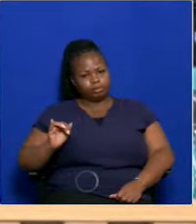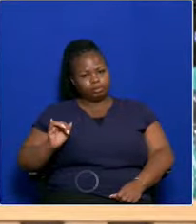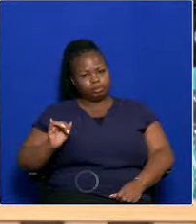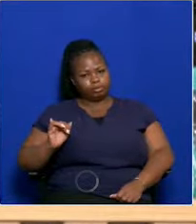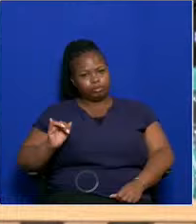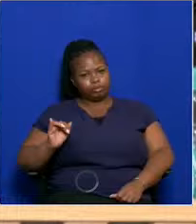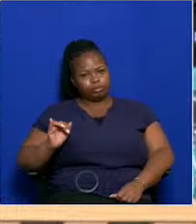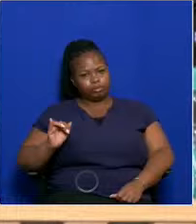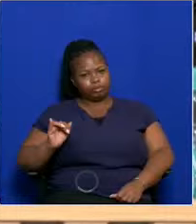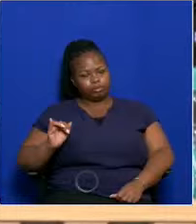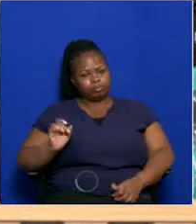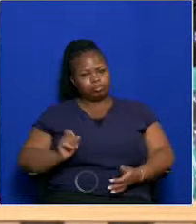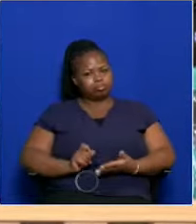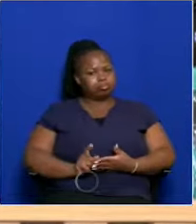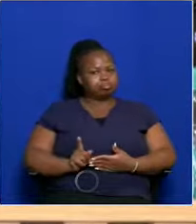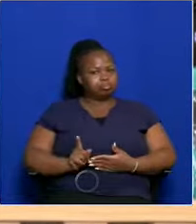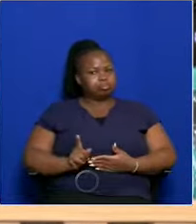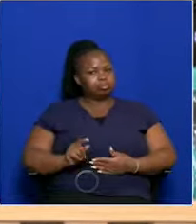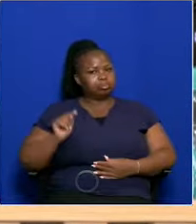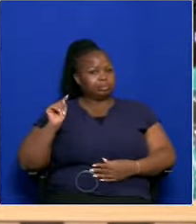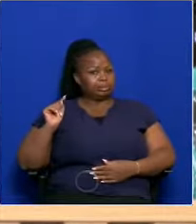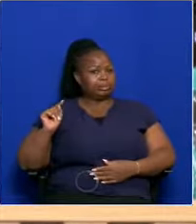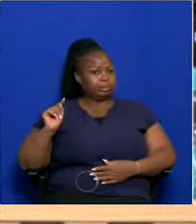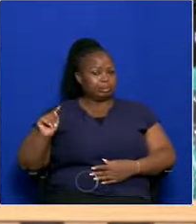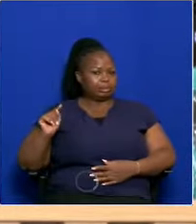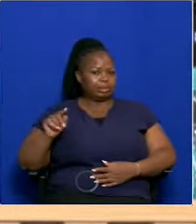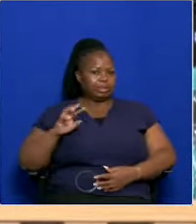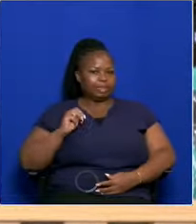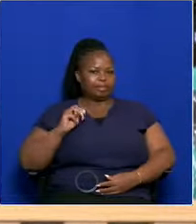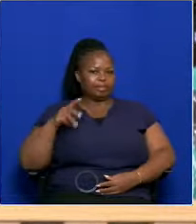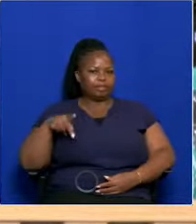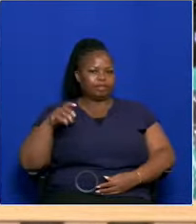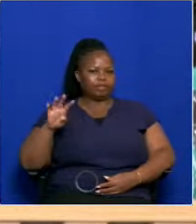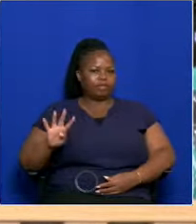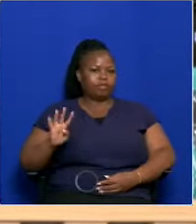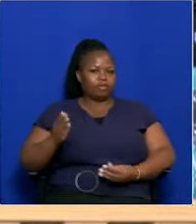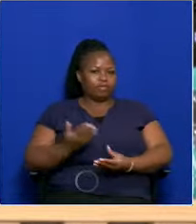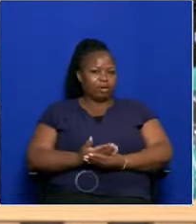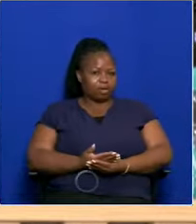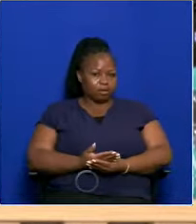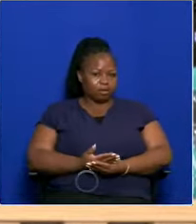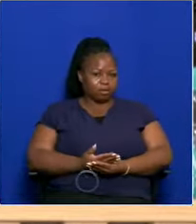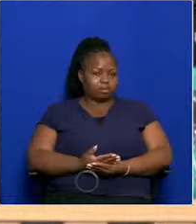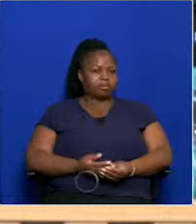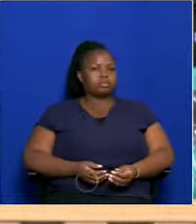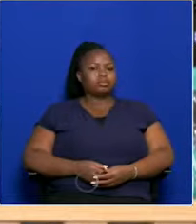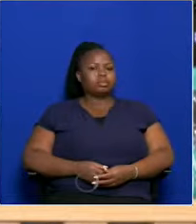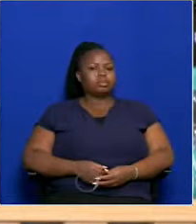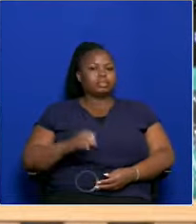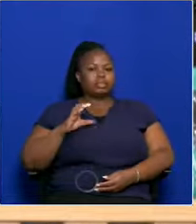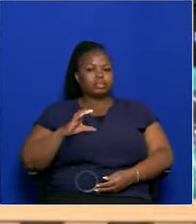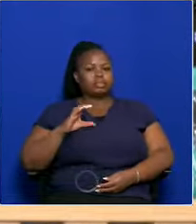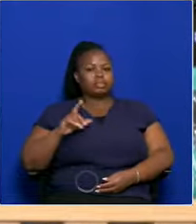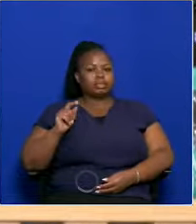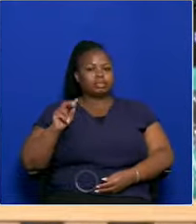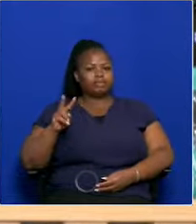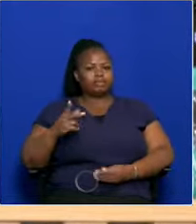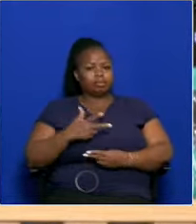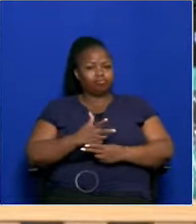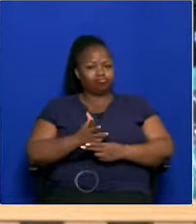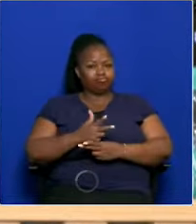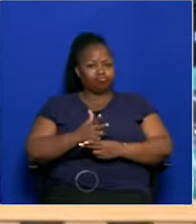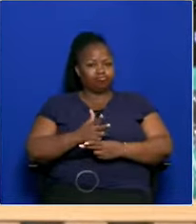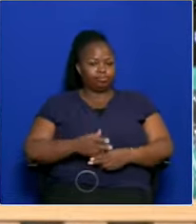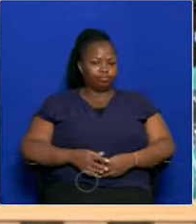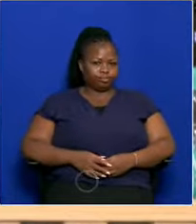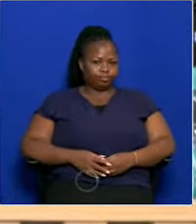what's contained in those MP4 files is CCTV footage.